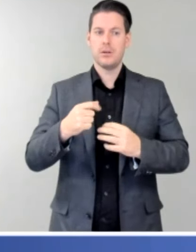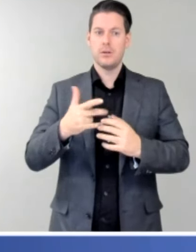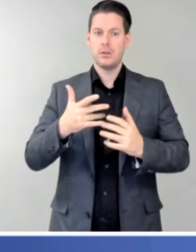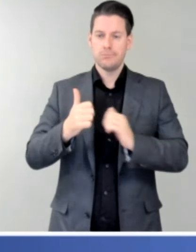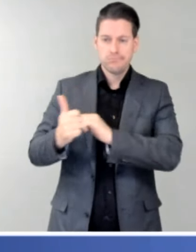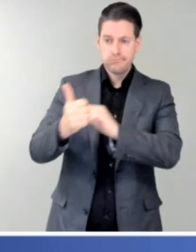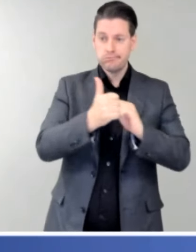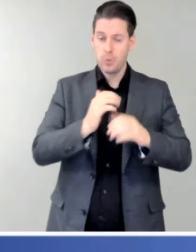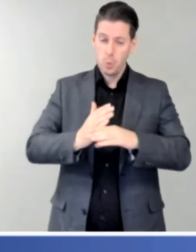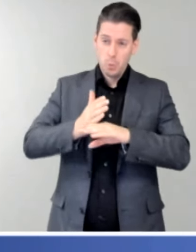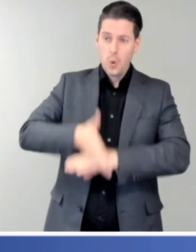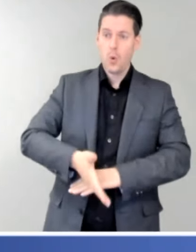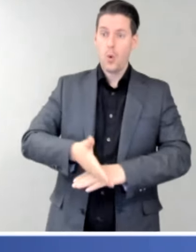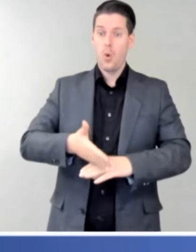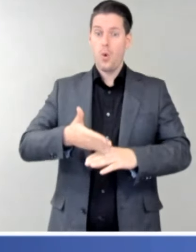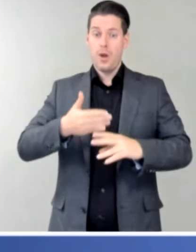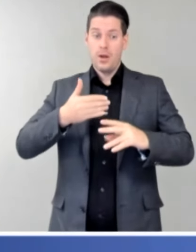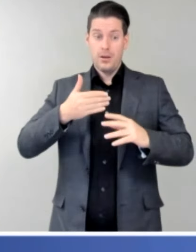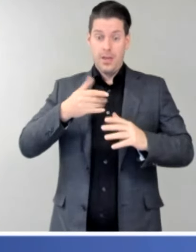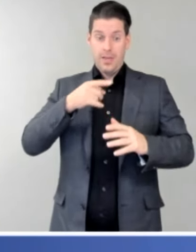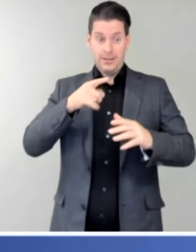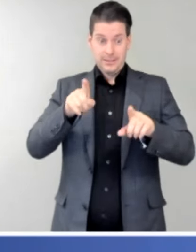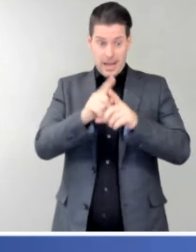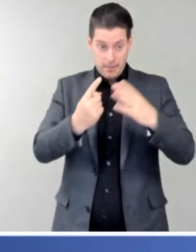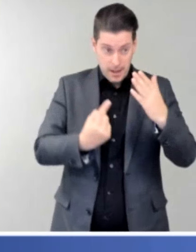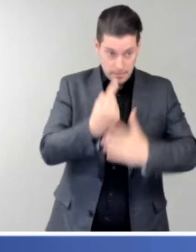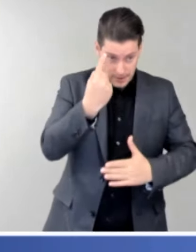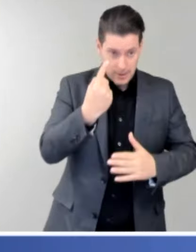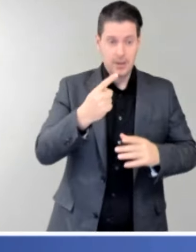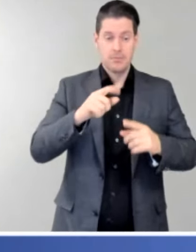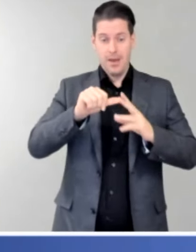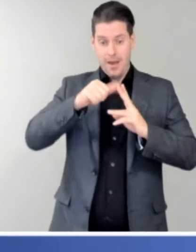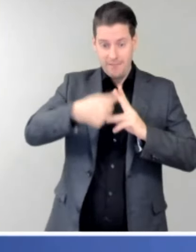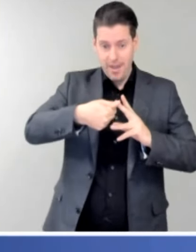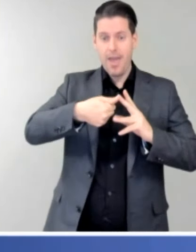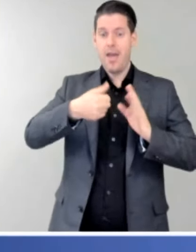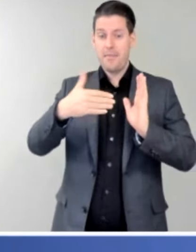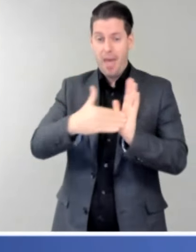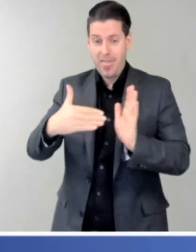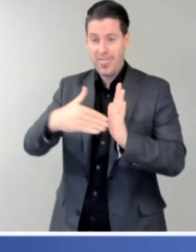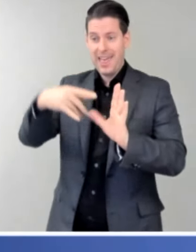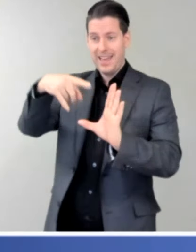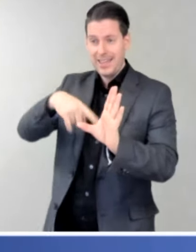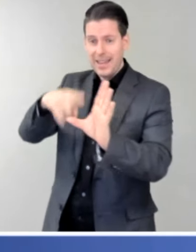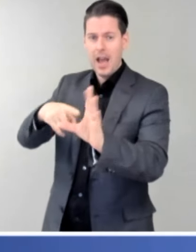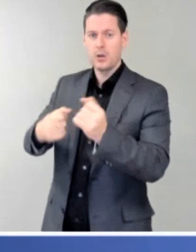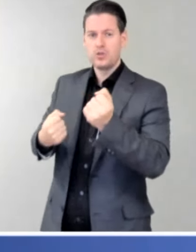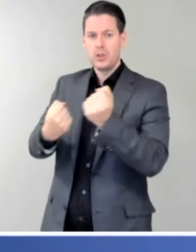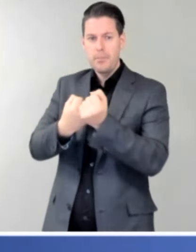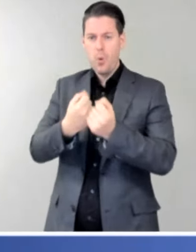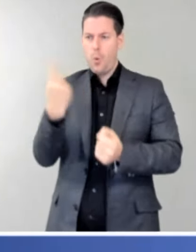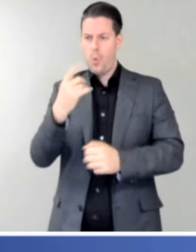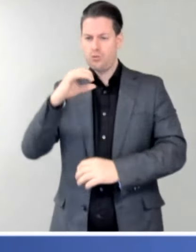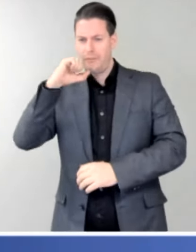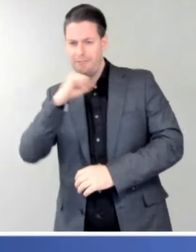in the months and years afterwards to support grieving families all over Australia. Your actions testify to